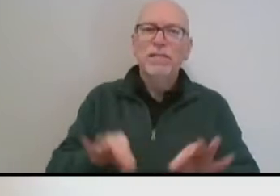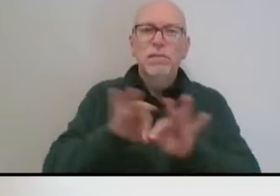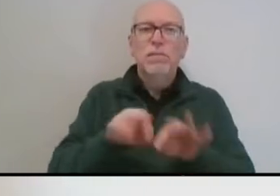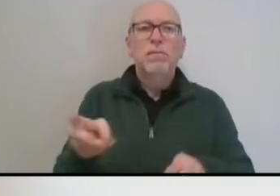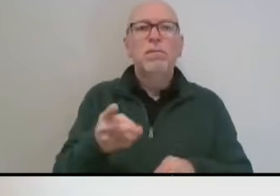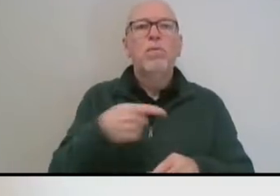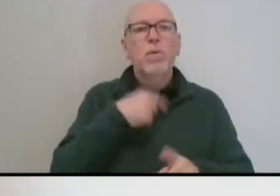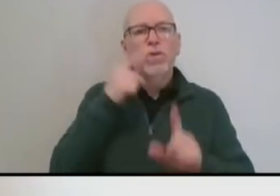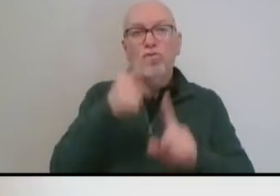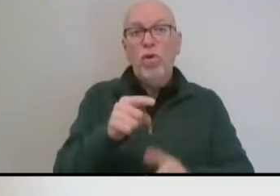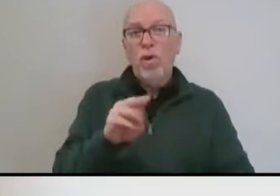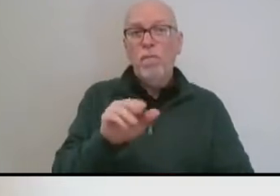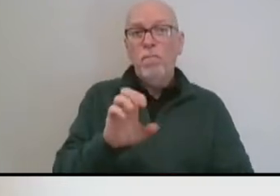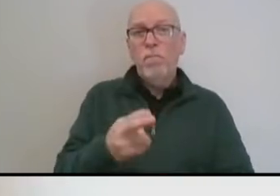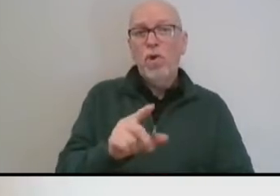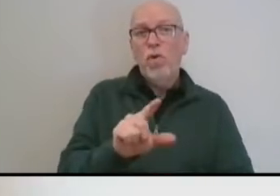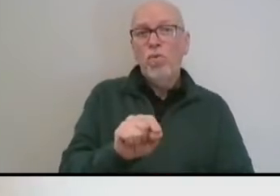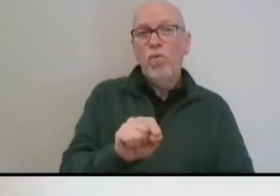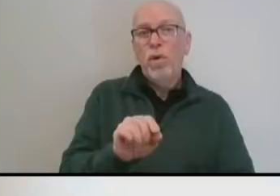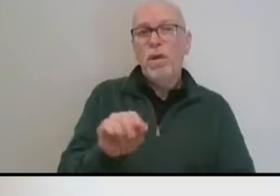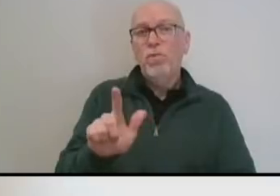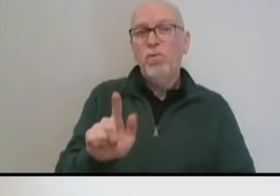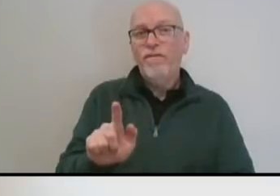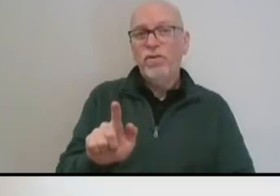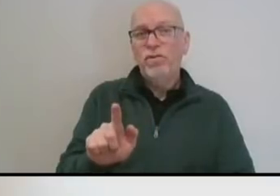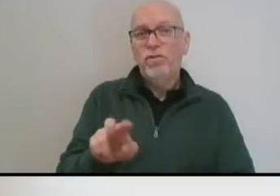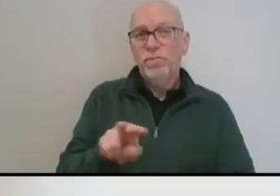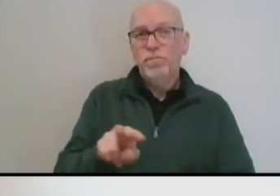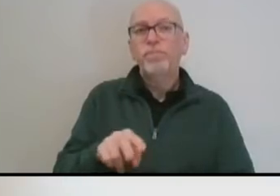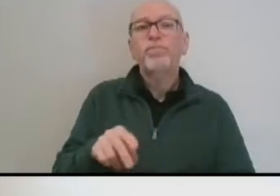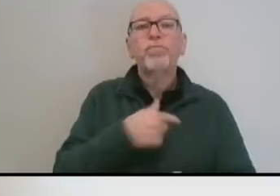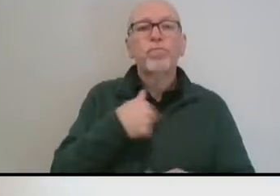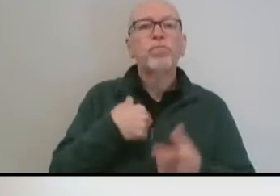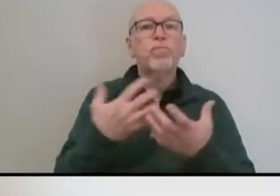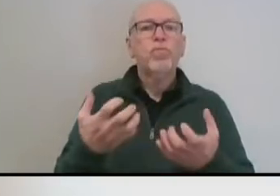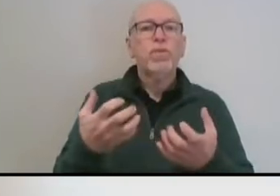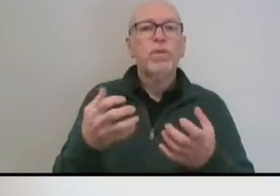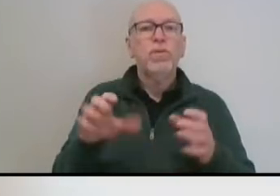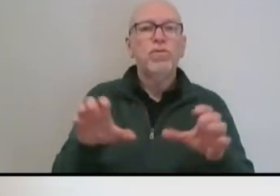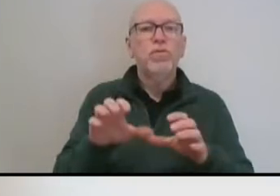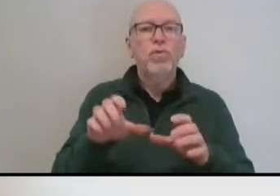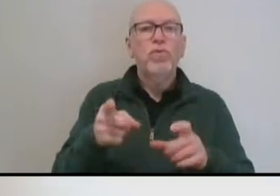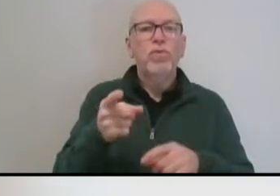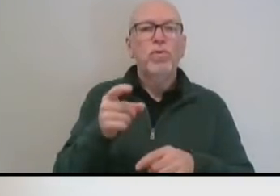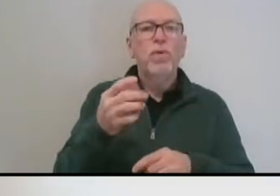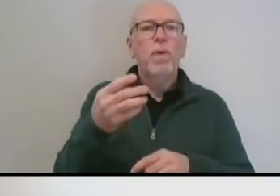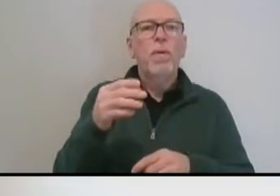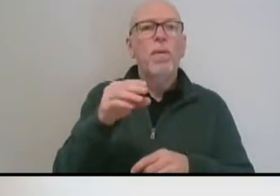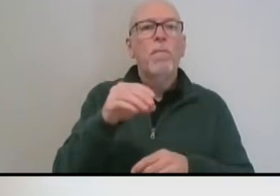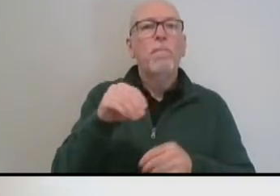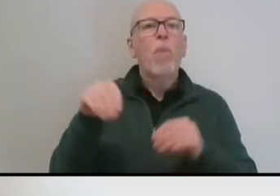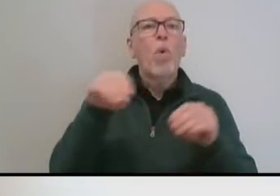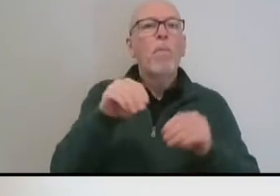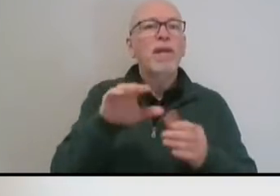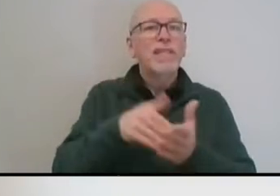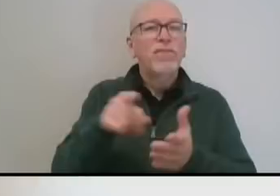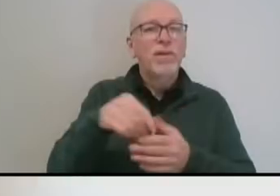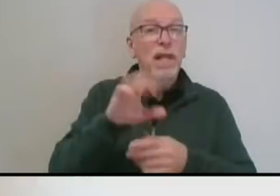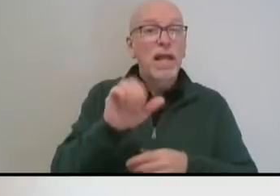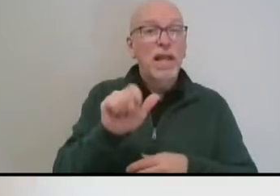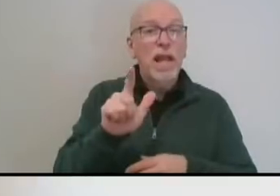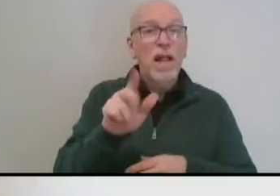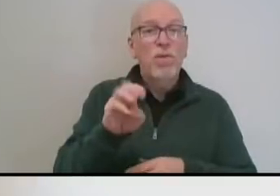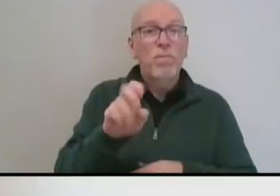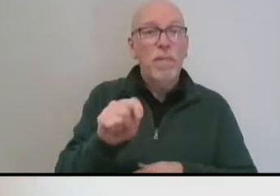dates of March 20th and March 21st as we want to do mobile centers at Calumet High School. So